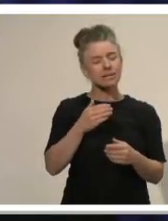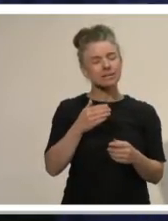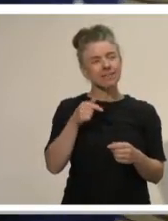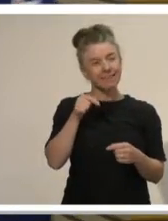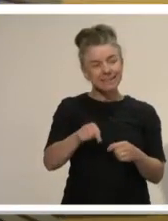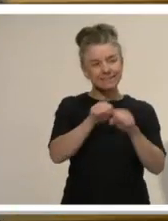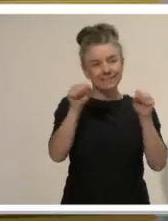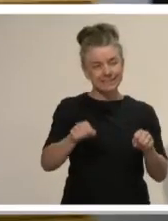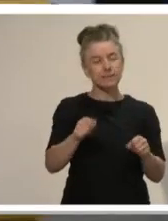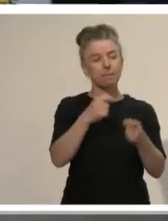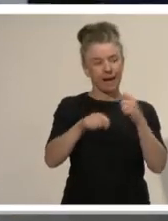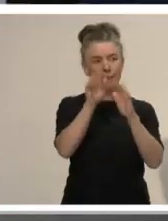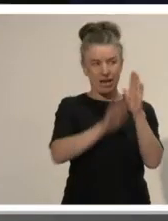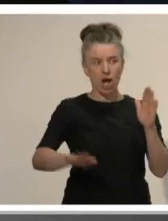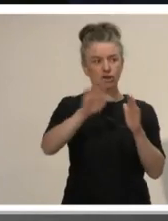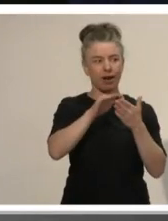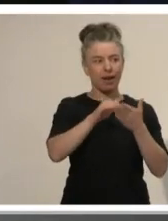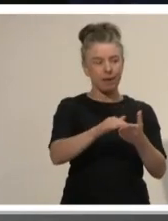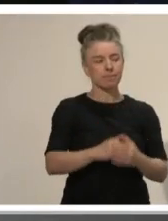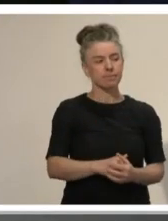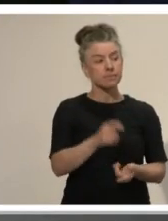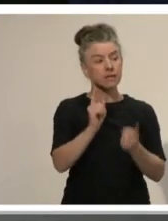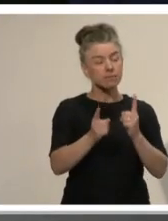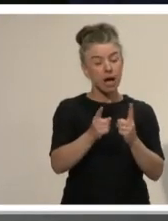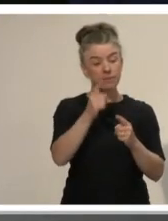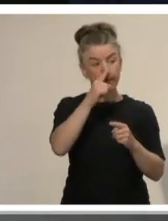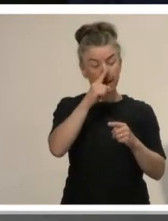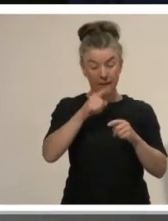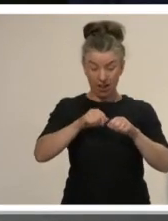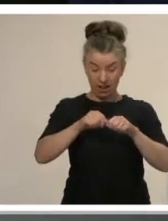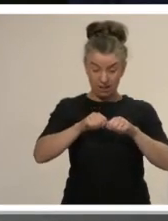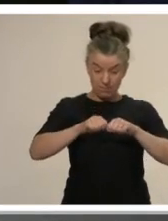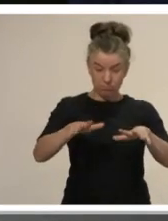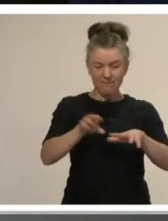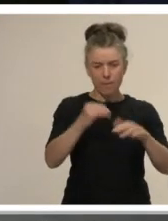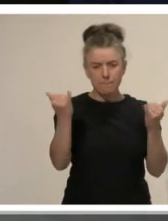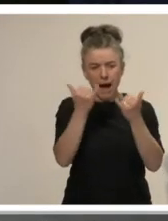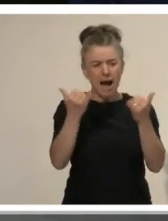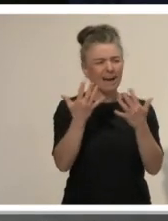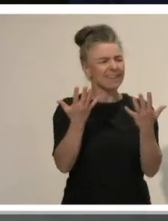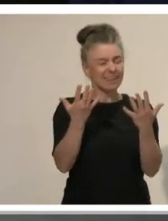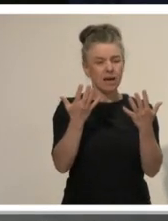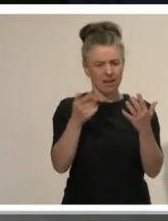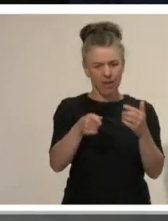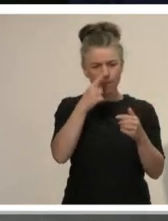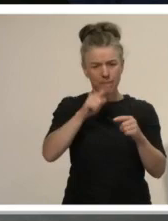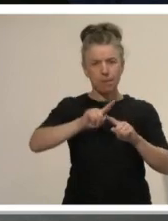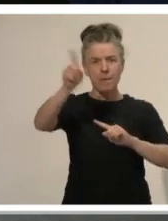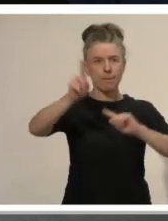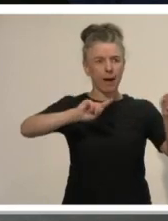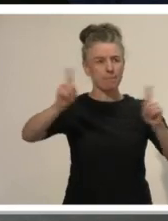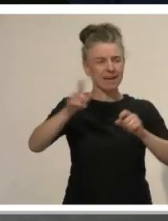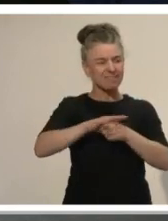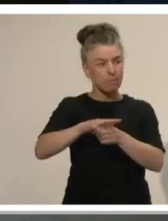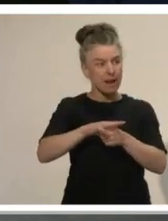particularly as we have had, where we've got clusters where there are people across the country, that's very important. But our public health units are very good at